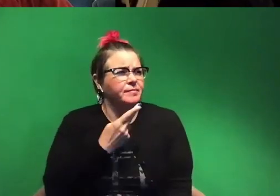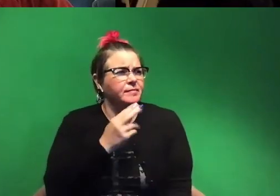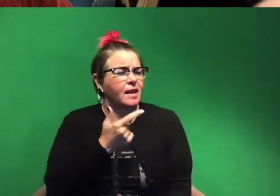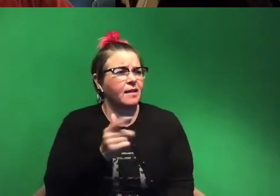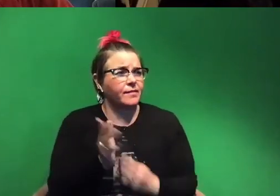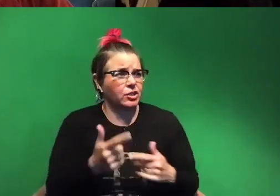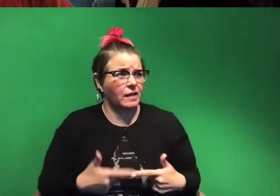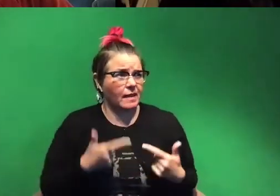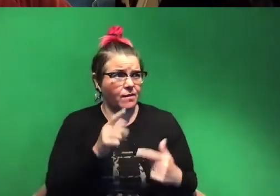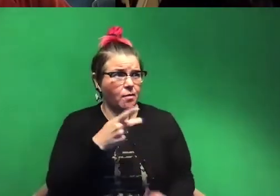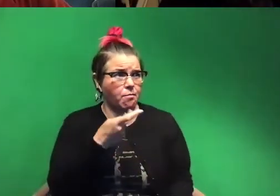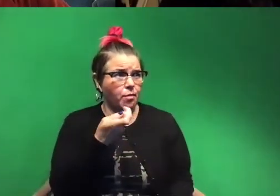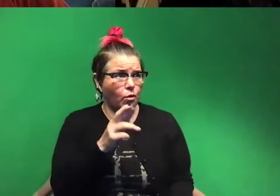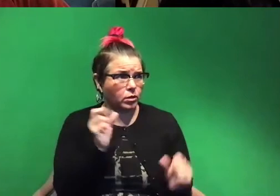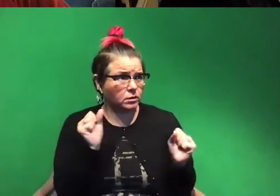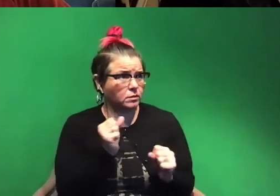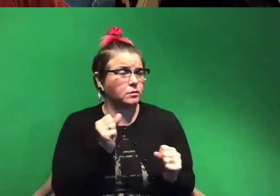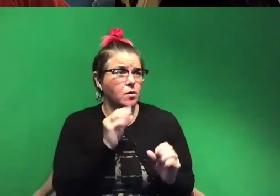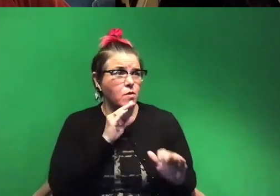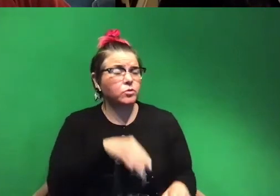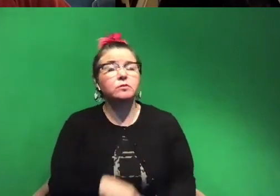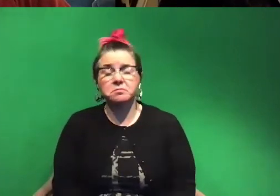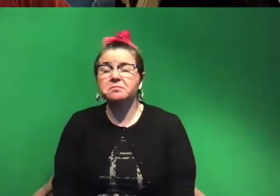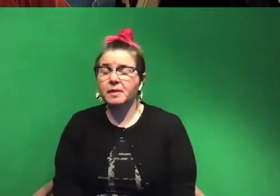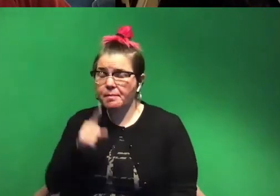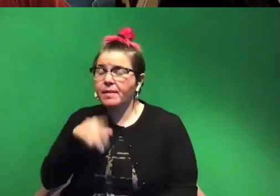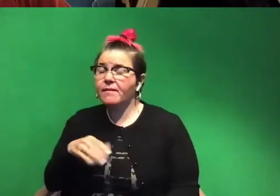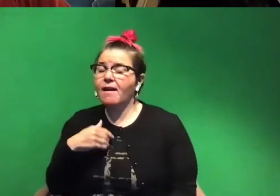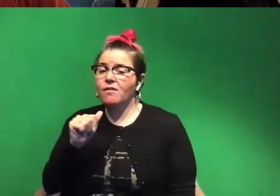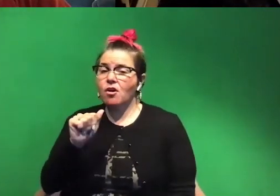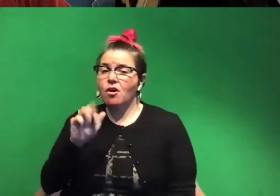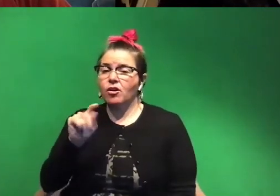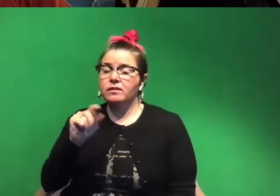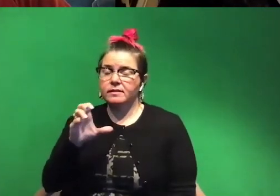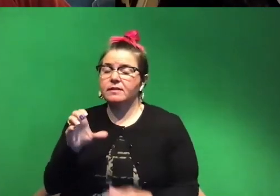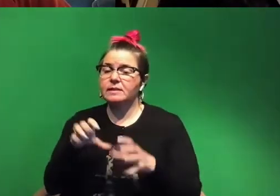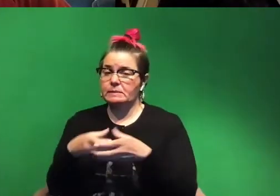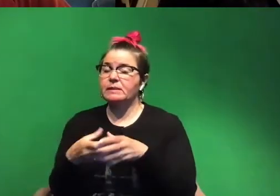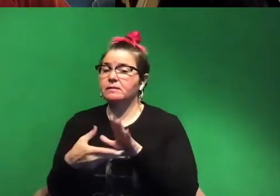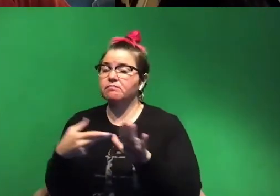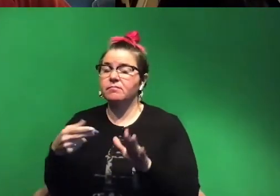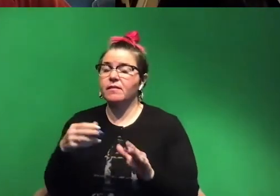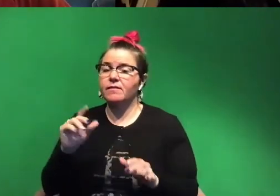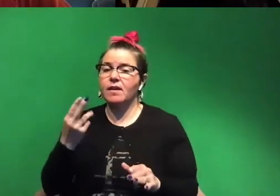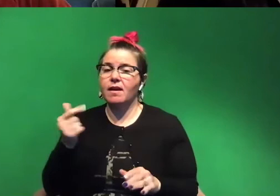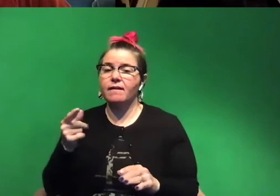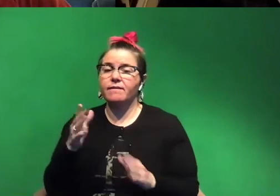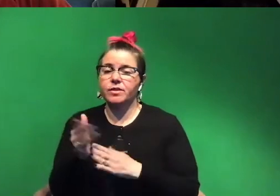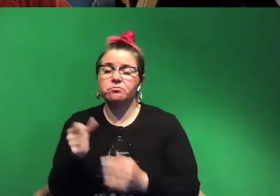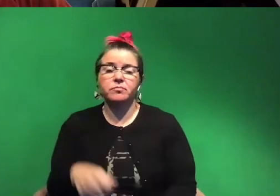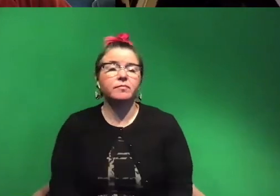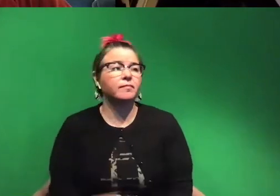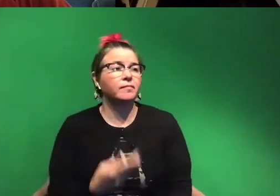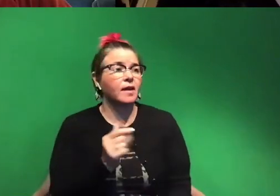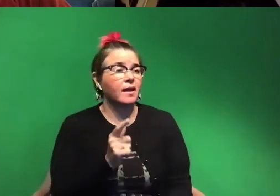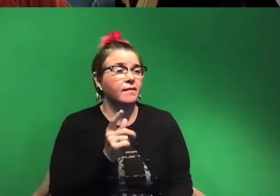oceans? Yeah, I believe so. I believe there are some Arctic species of hagfishes. Cool. Are hagfish